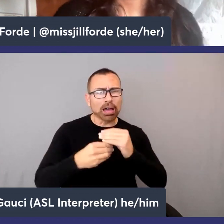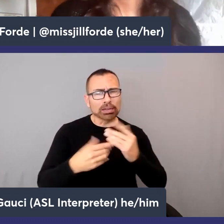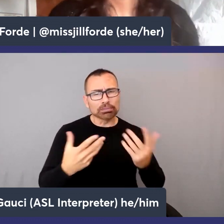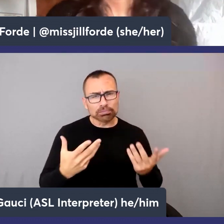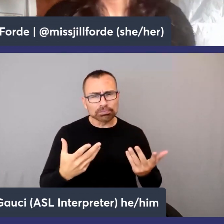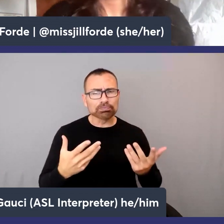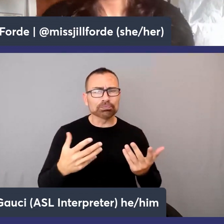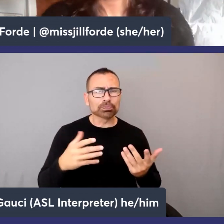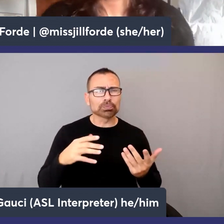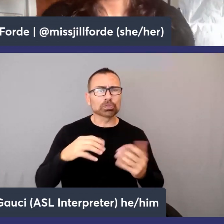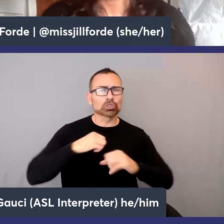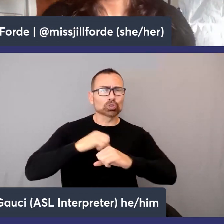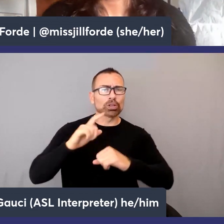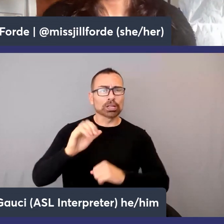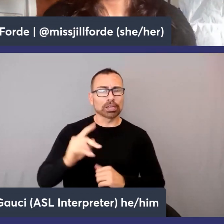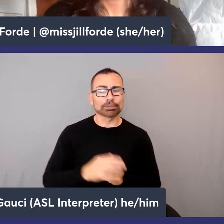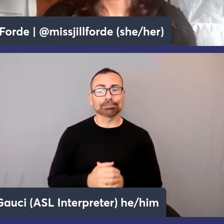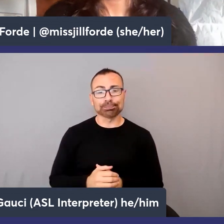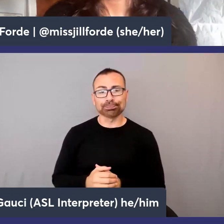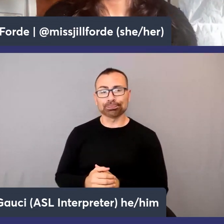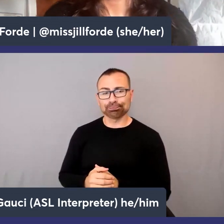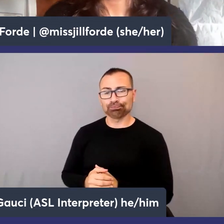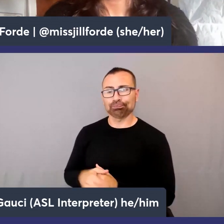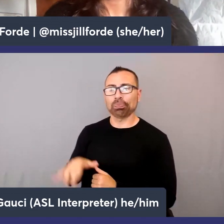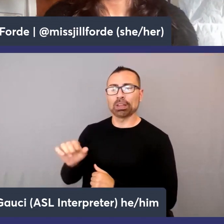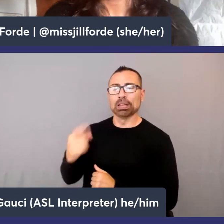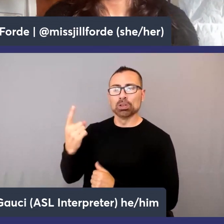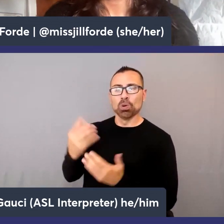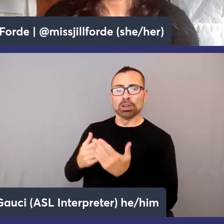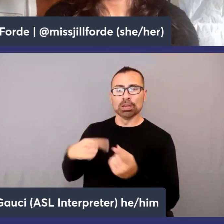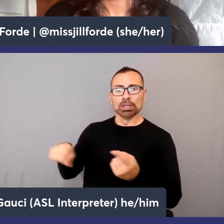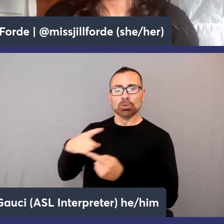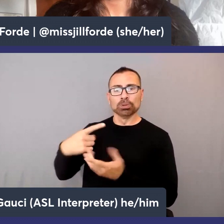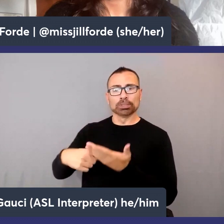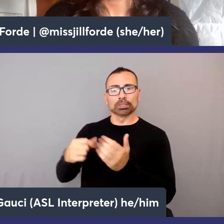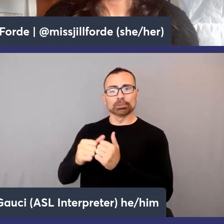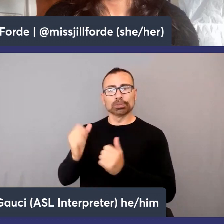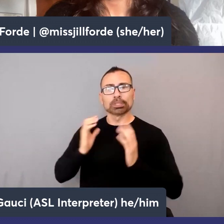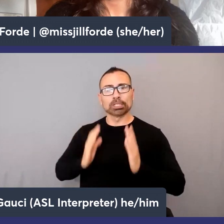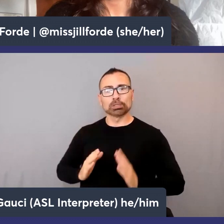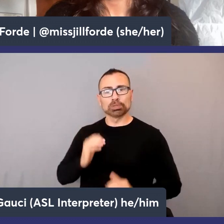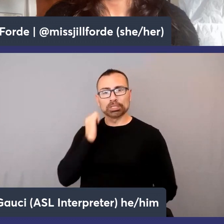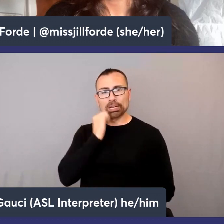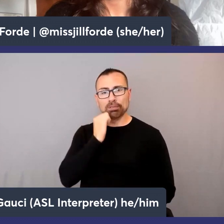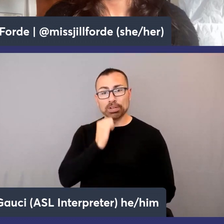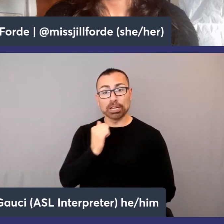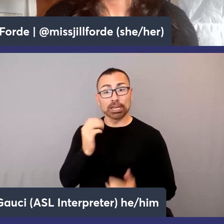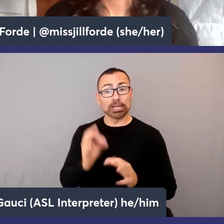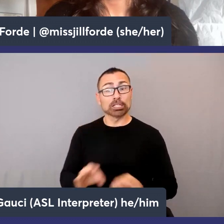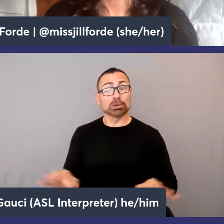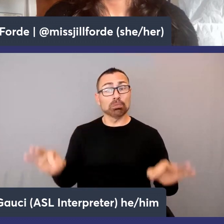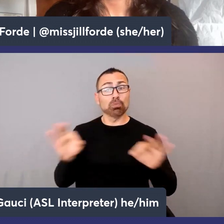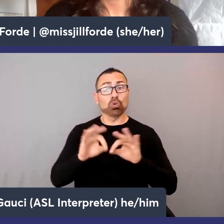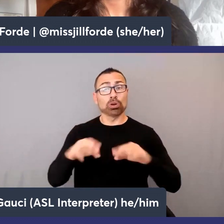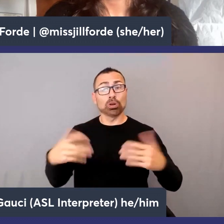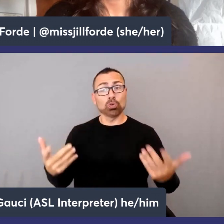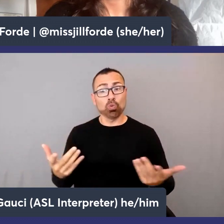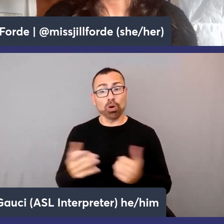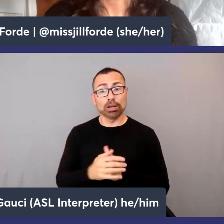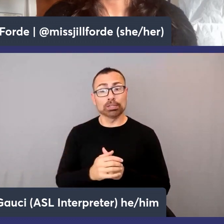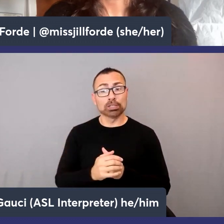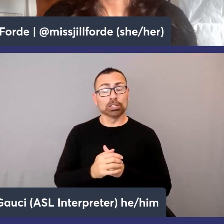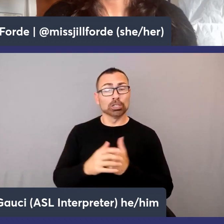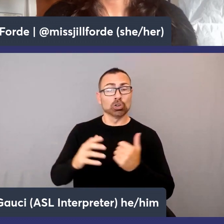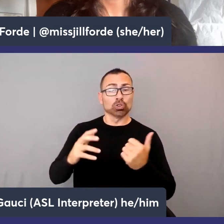this is something that, again, we are talking to customers every day now, is that it's important to evaluate where all you